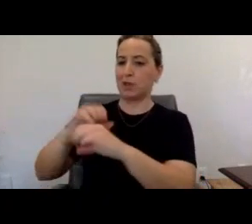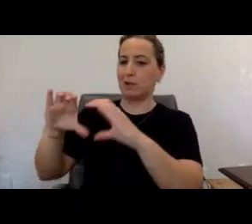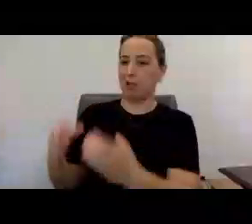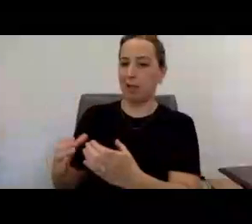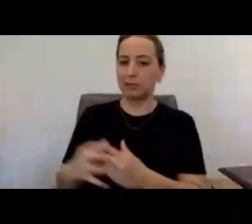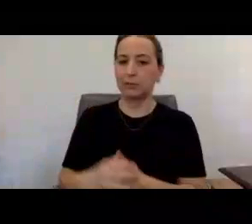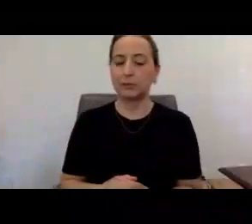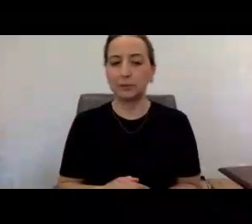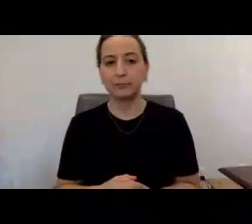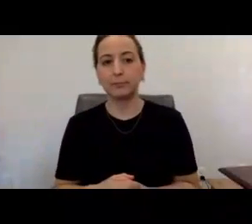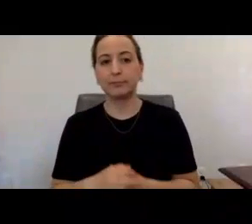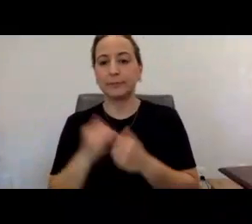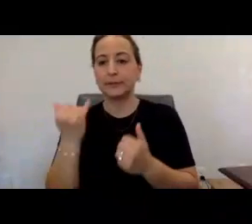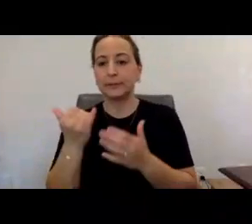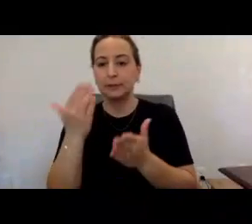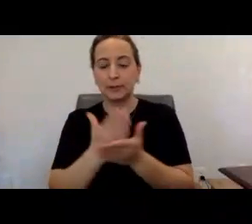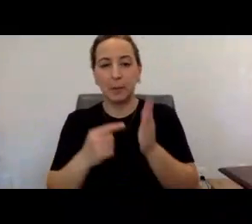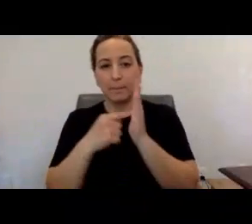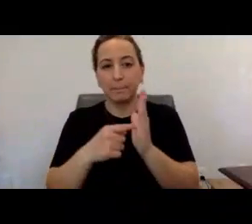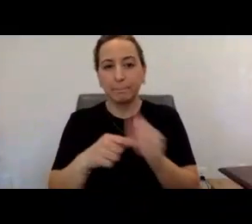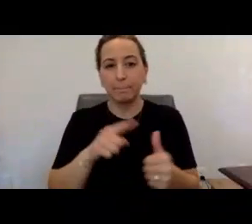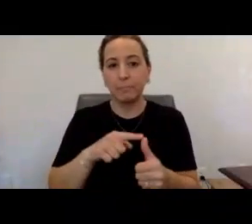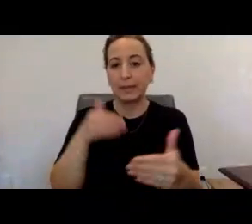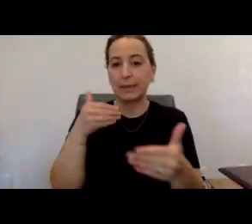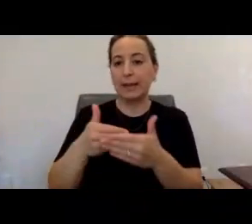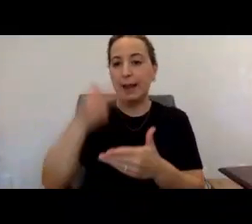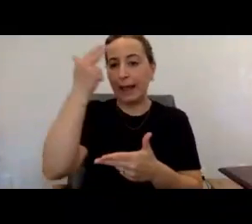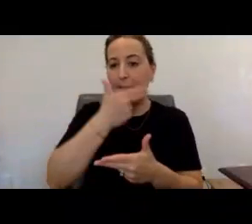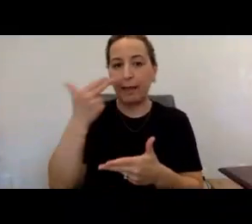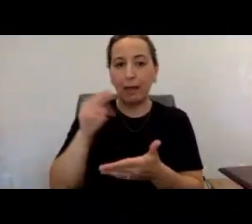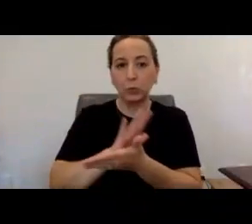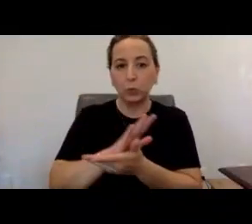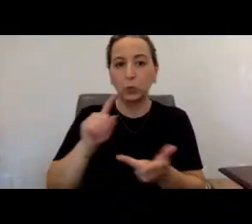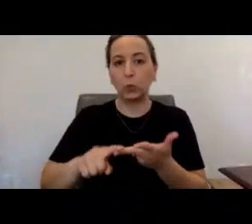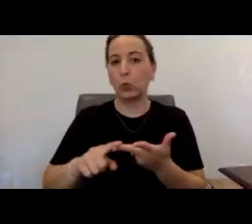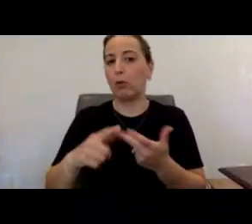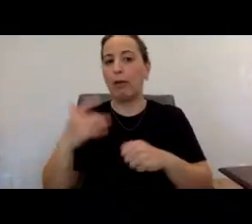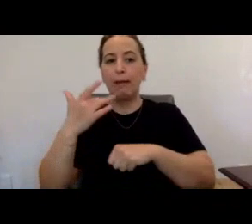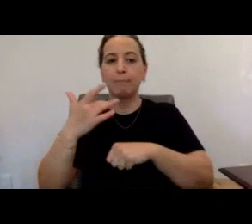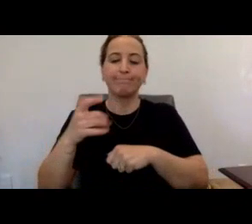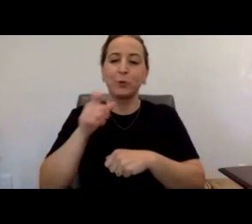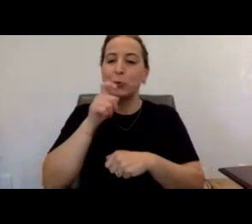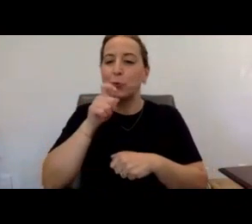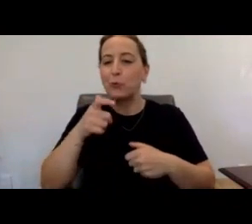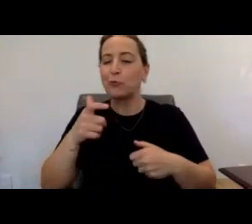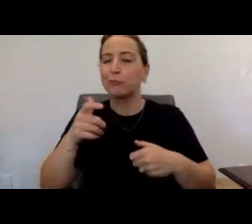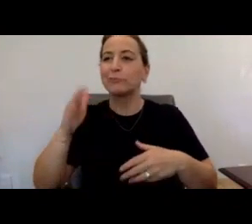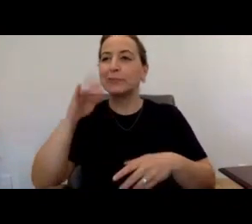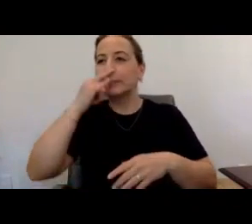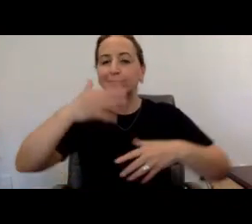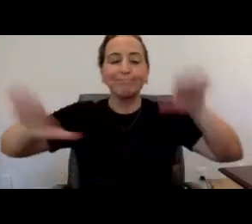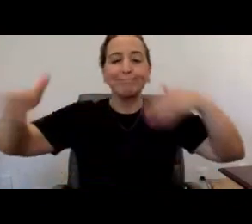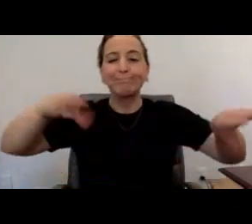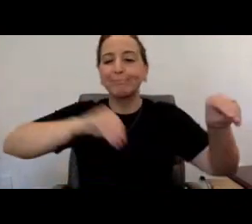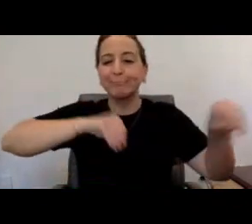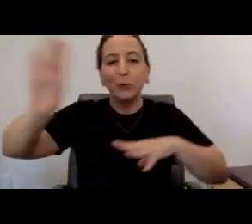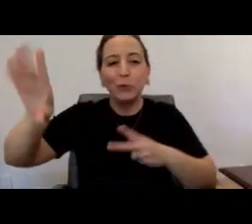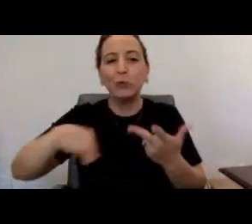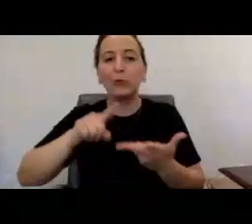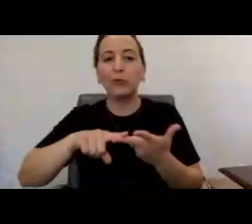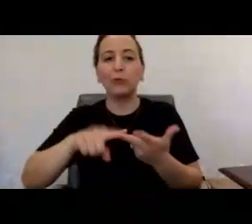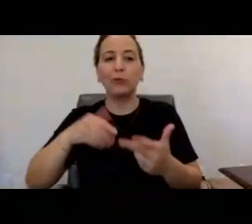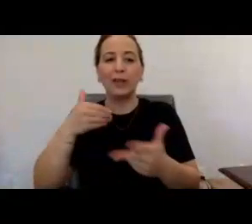on the screen are near a Catholic school, perfect for empty nesters, near a Korean grocery, or great for singles.